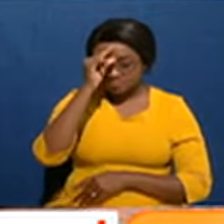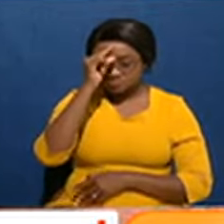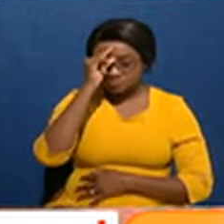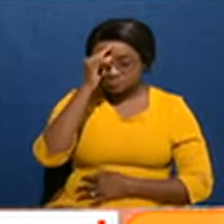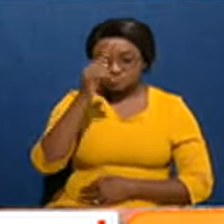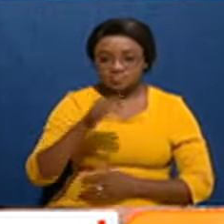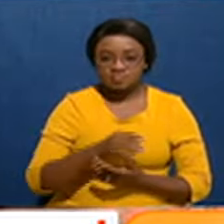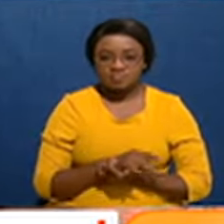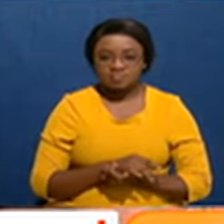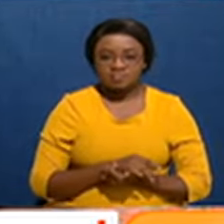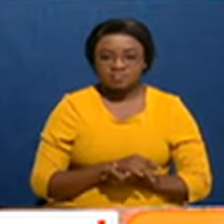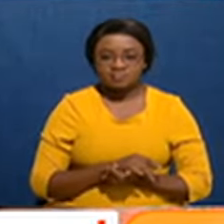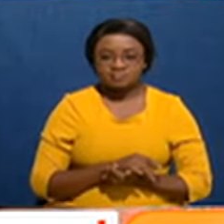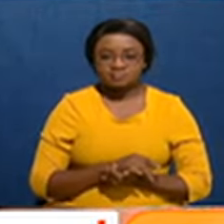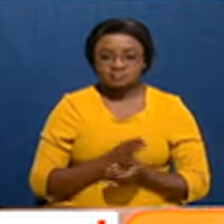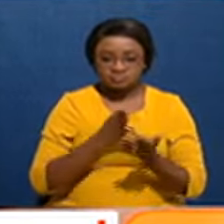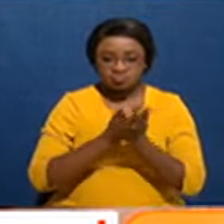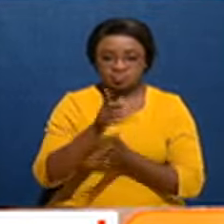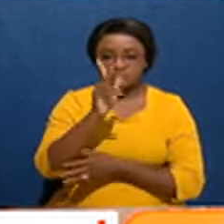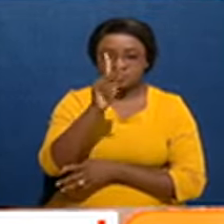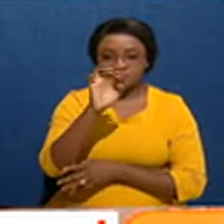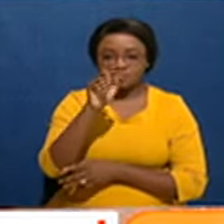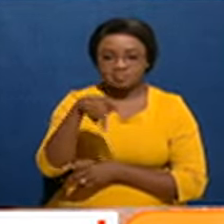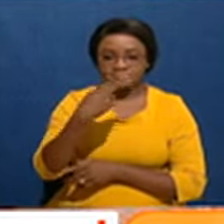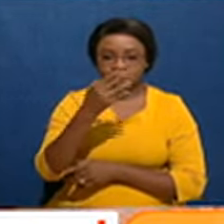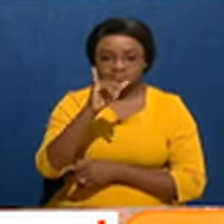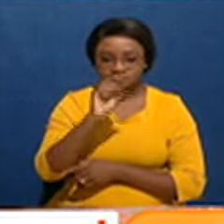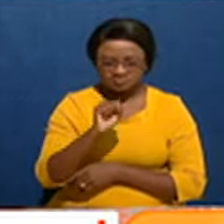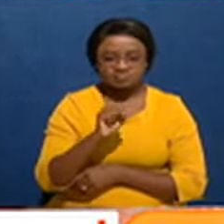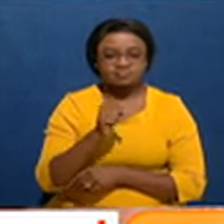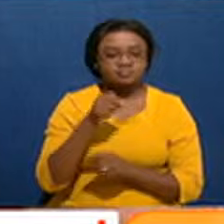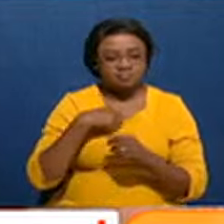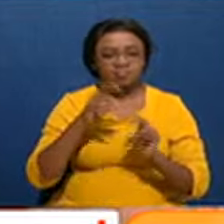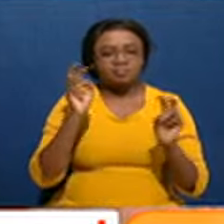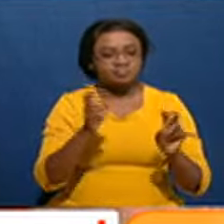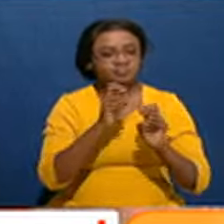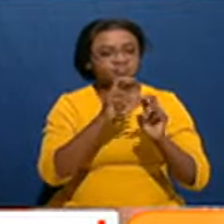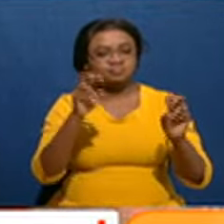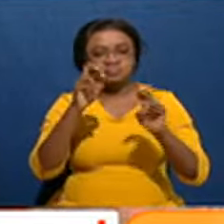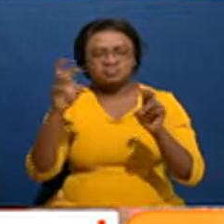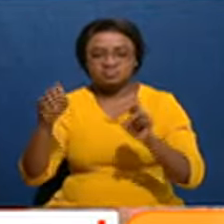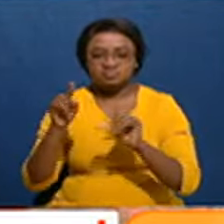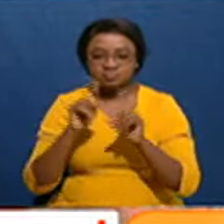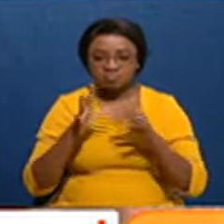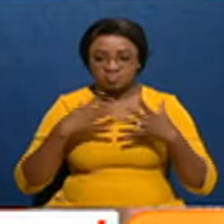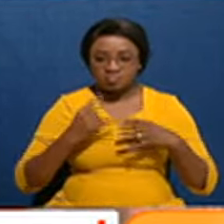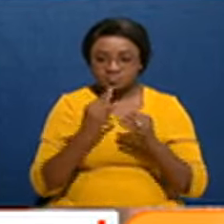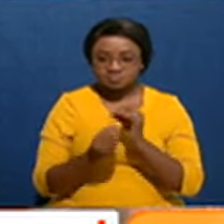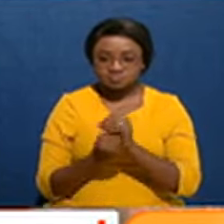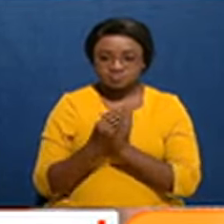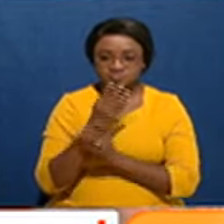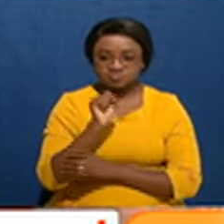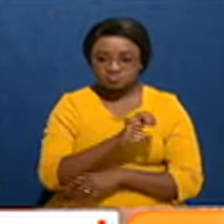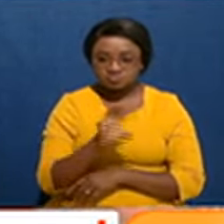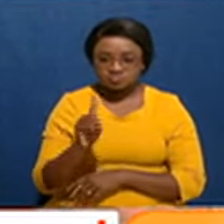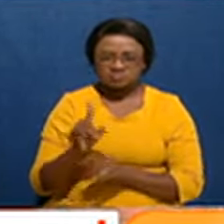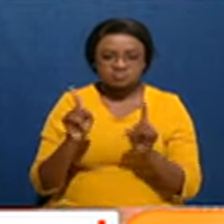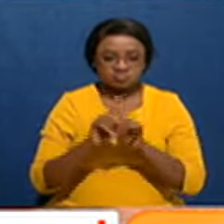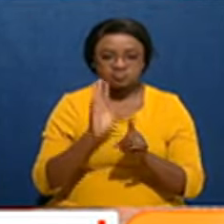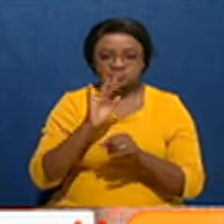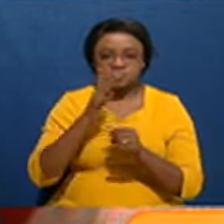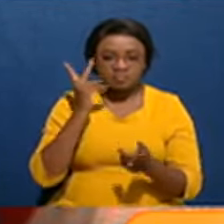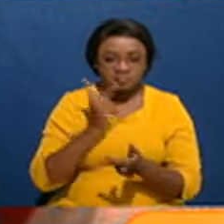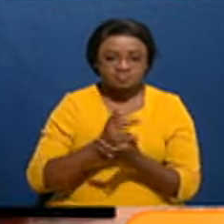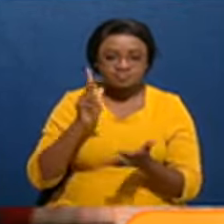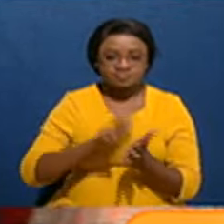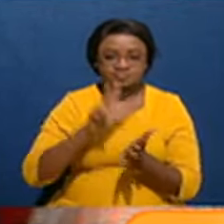here, is going around to carry out inspection. And also the seed growers here, who are here, will also be verifying whether their